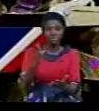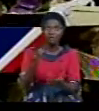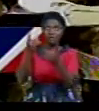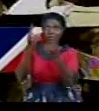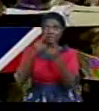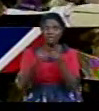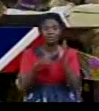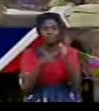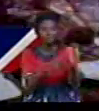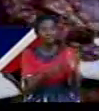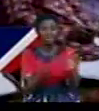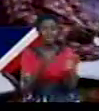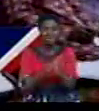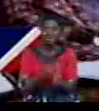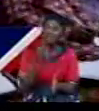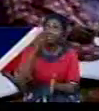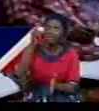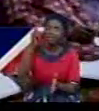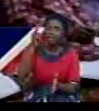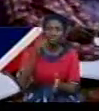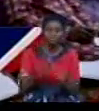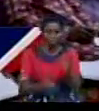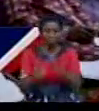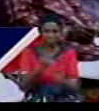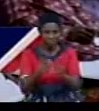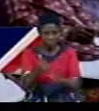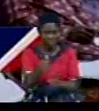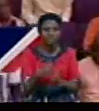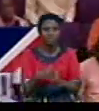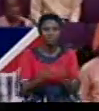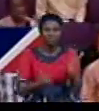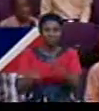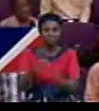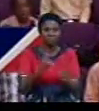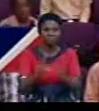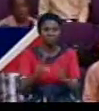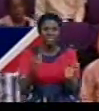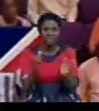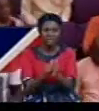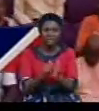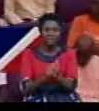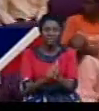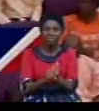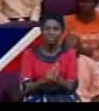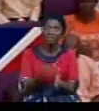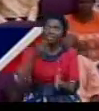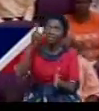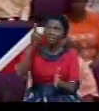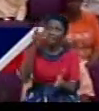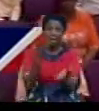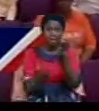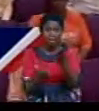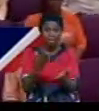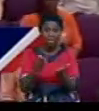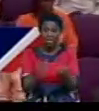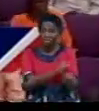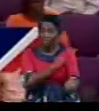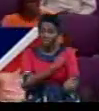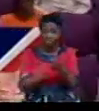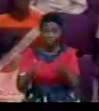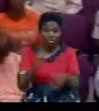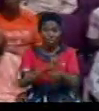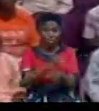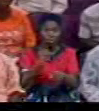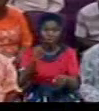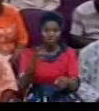say it yourself say it aloud destroy the works